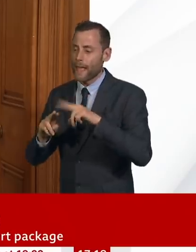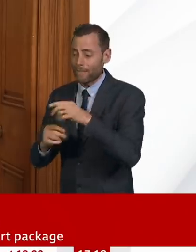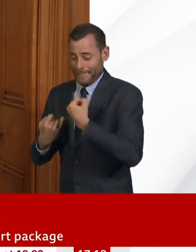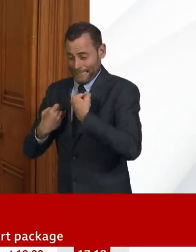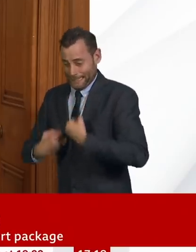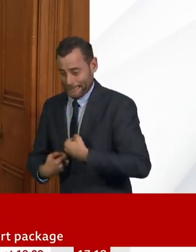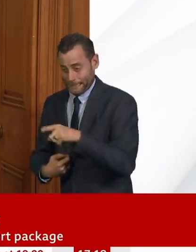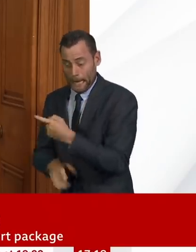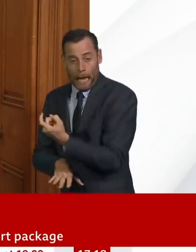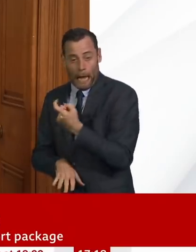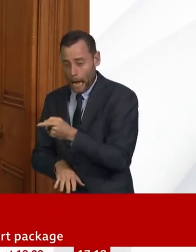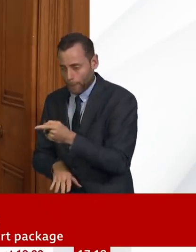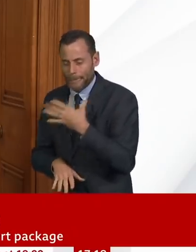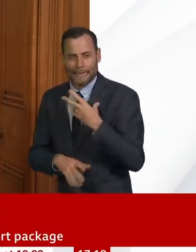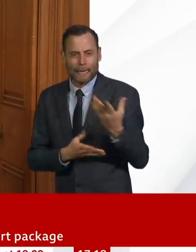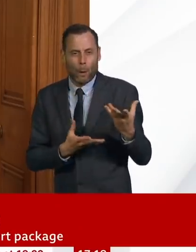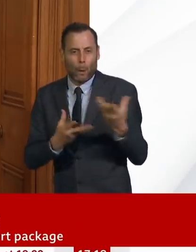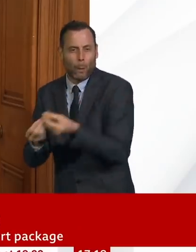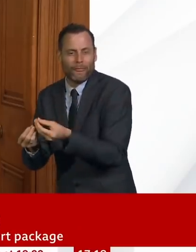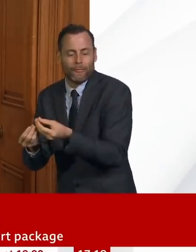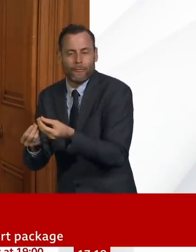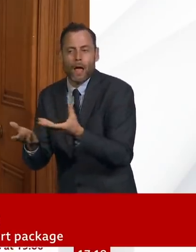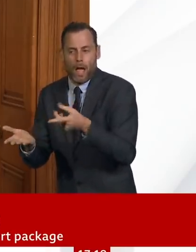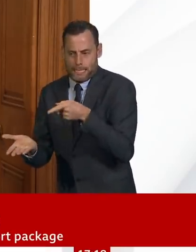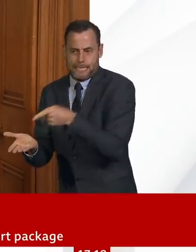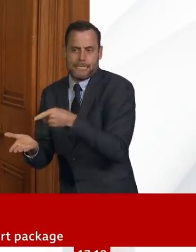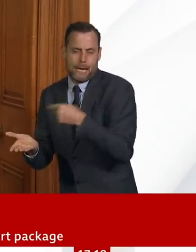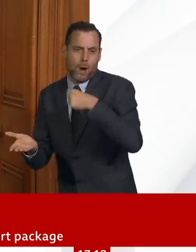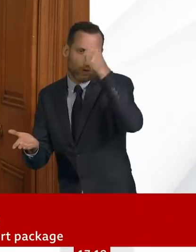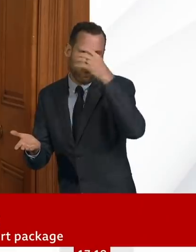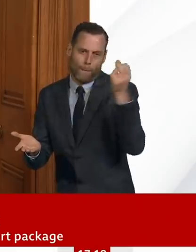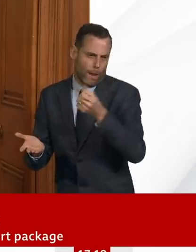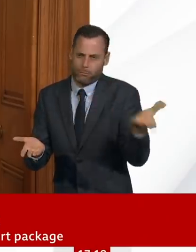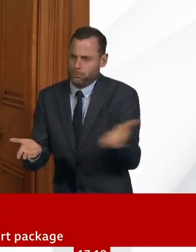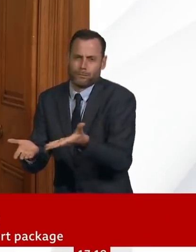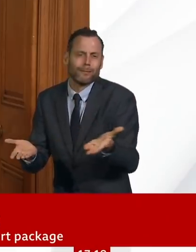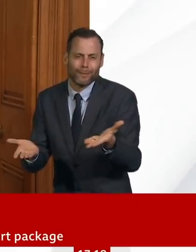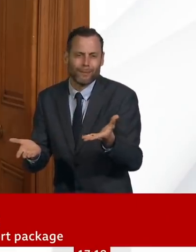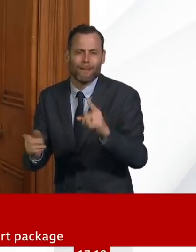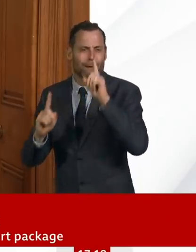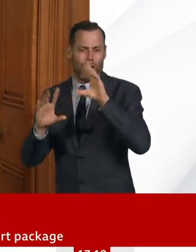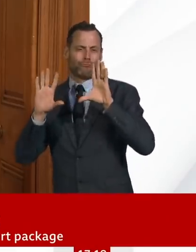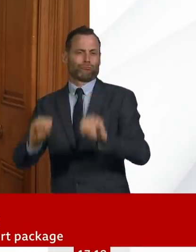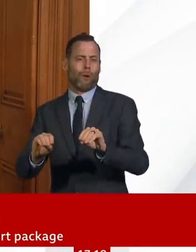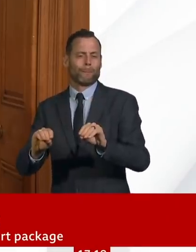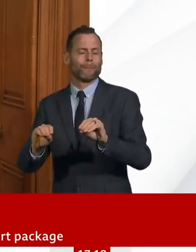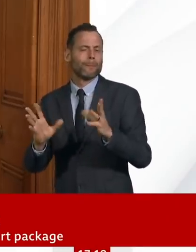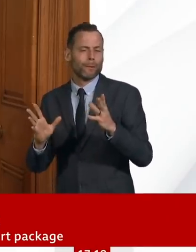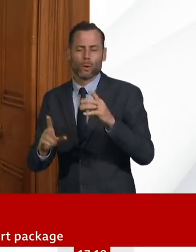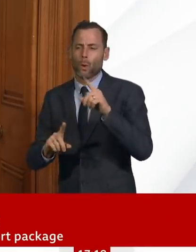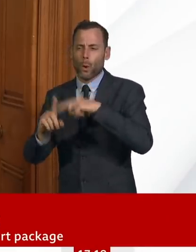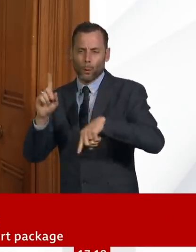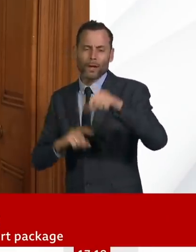because I can see how absolutely wretched it is, and I think many people across the country have now